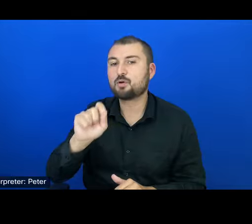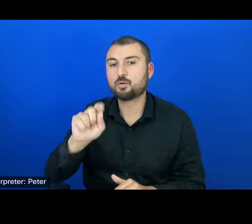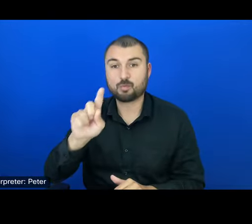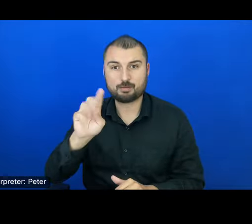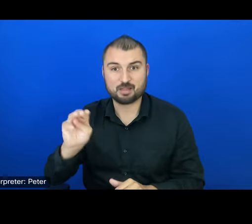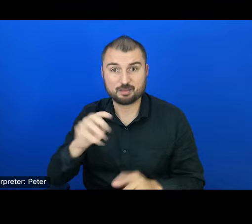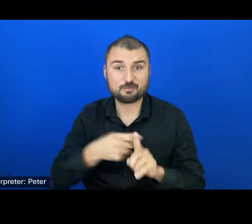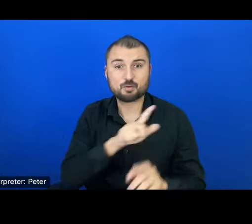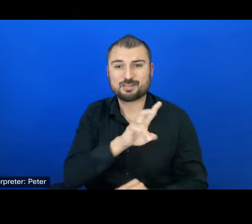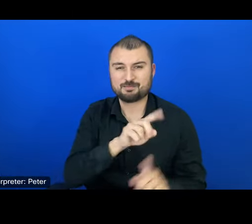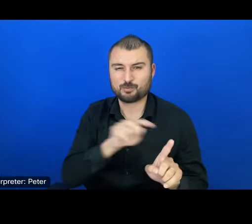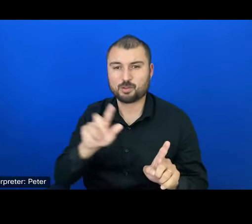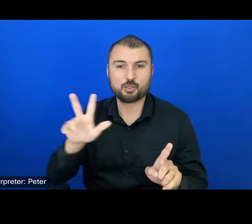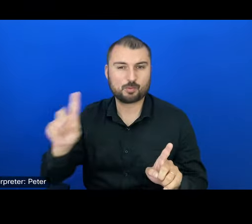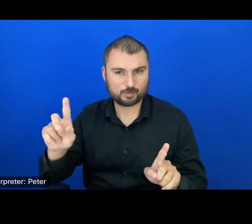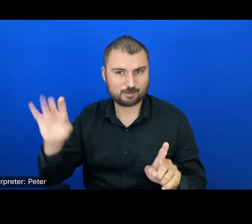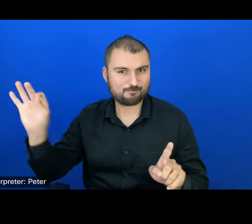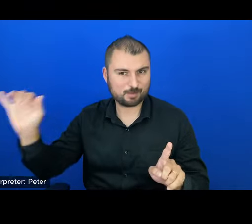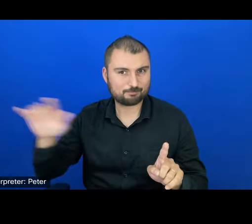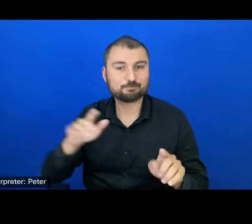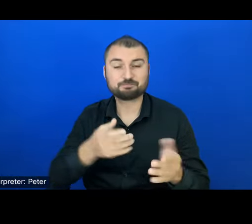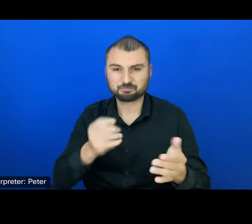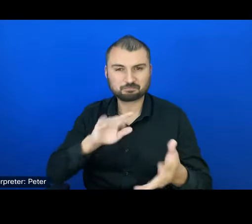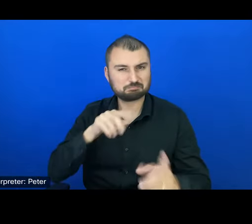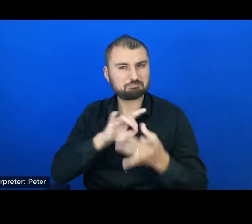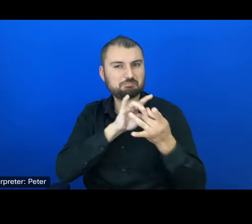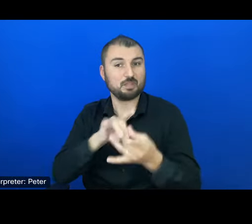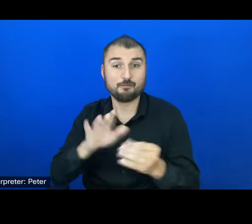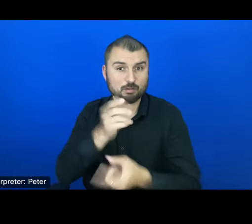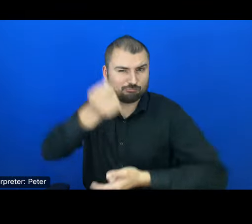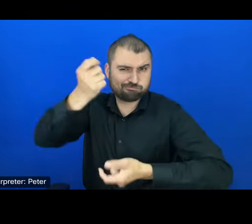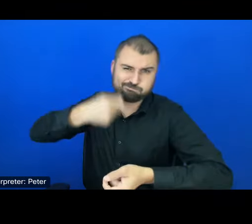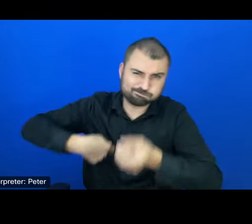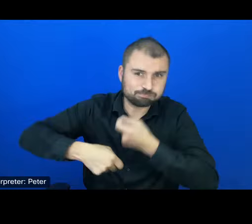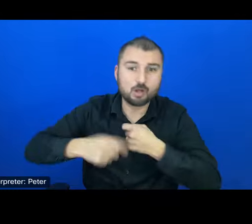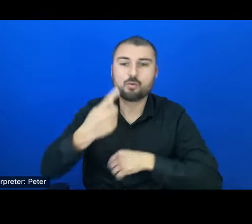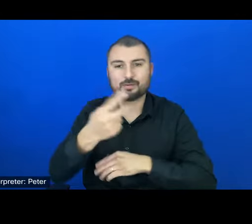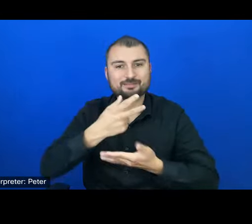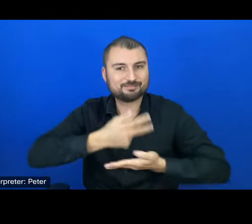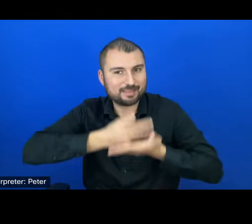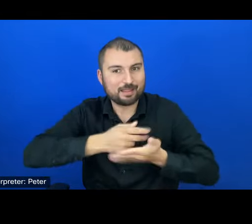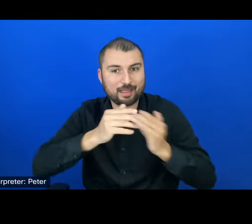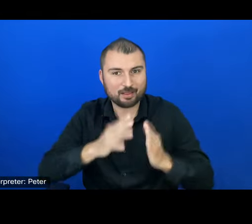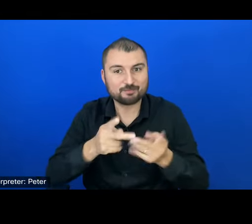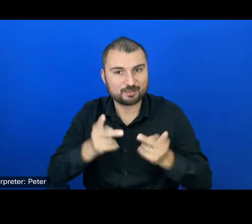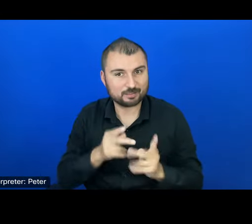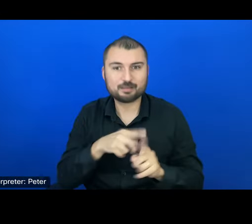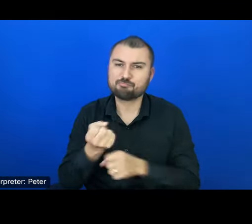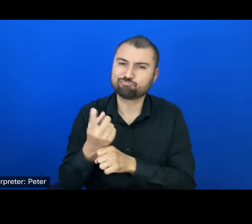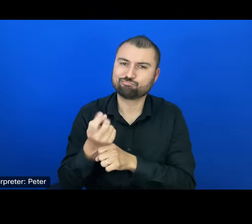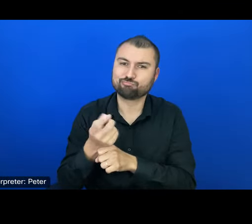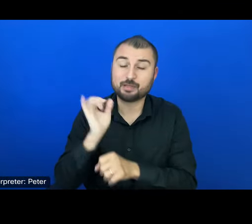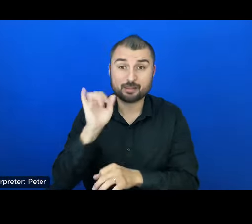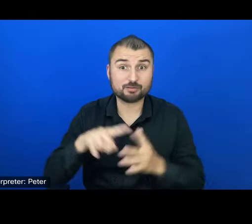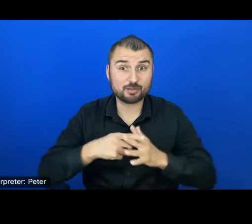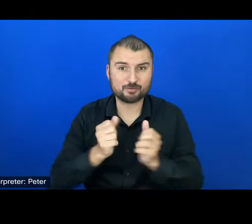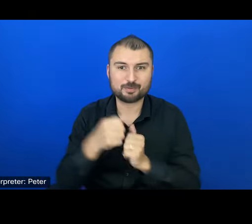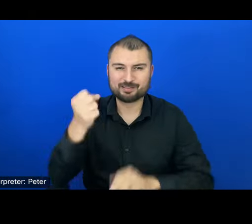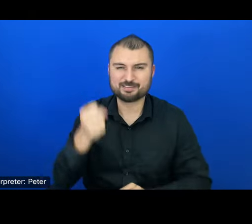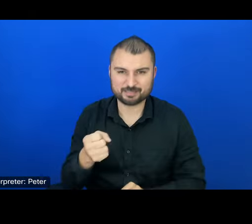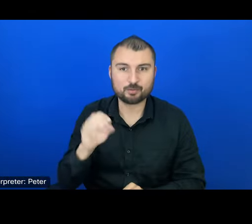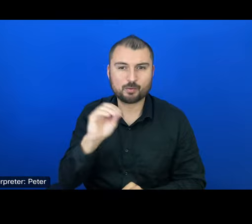to 2031. This primarily relates to the full replacement of one scale house facility annually, beginning with the